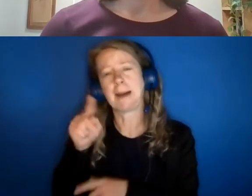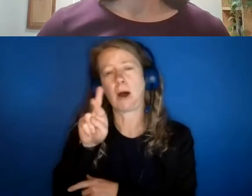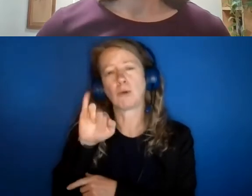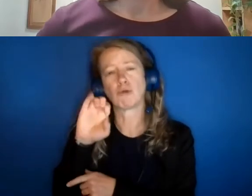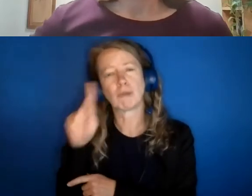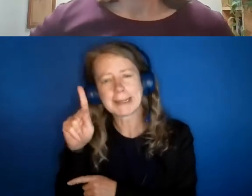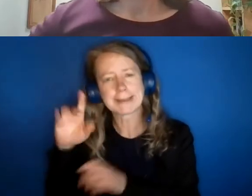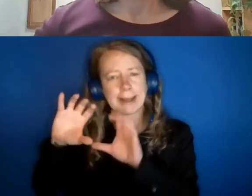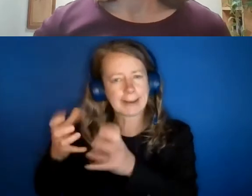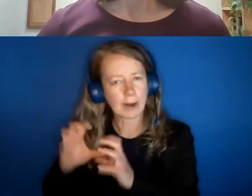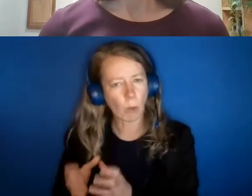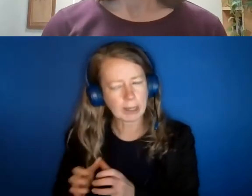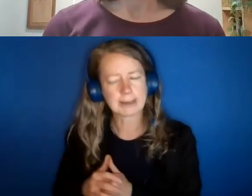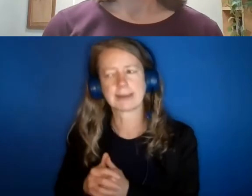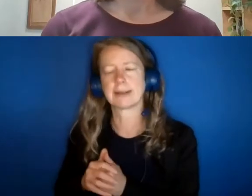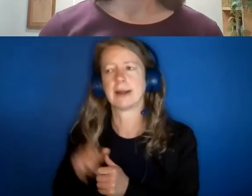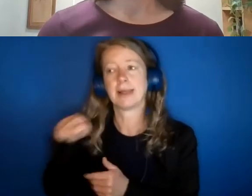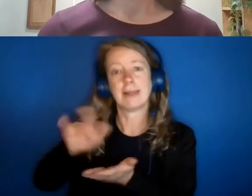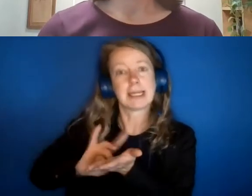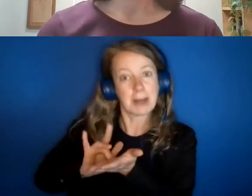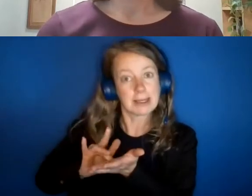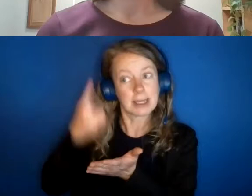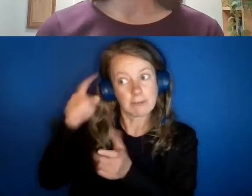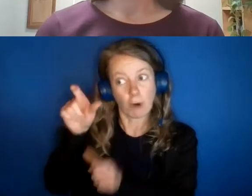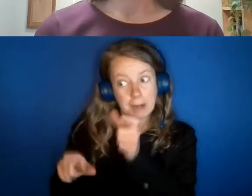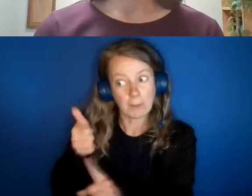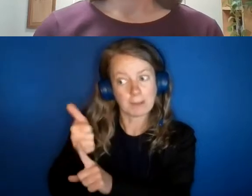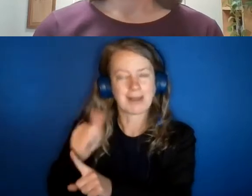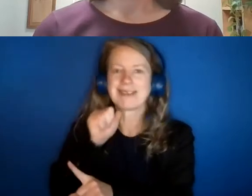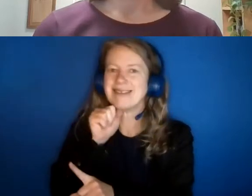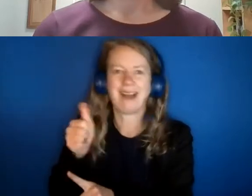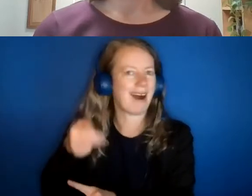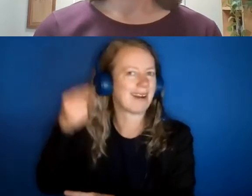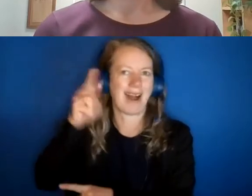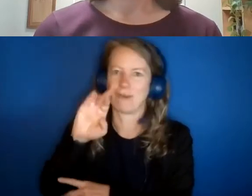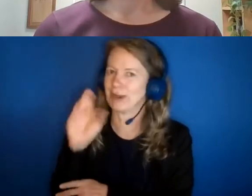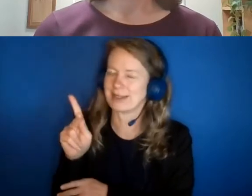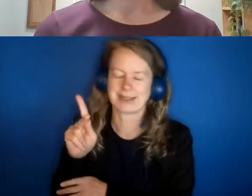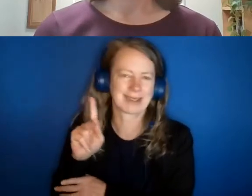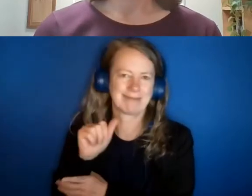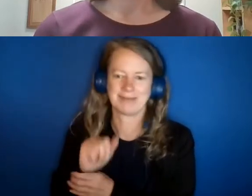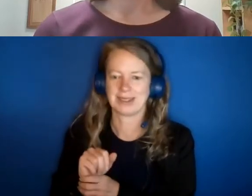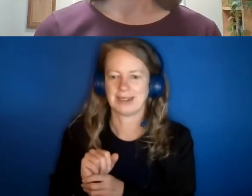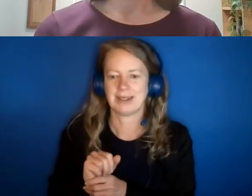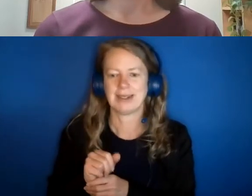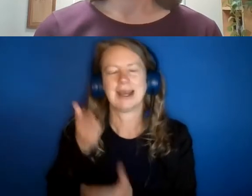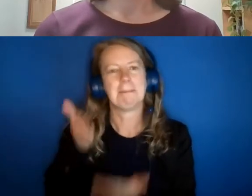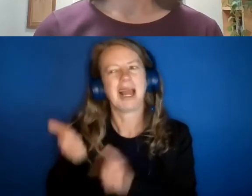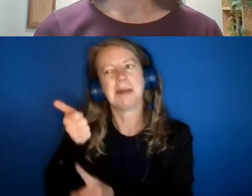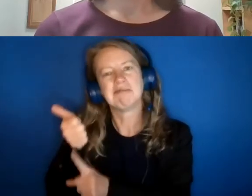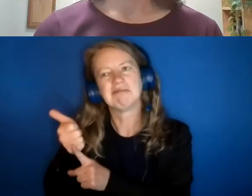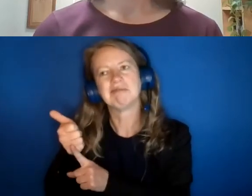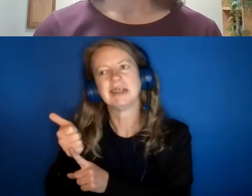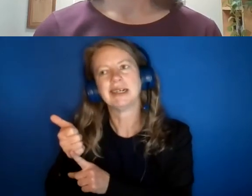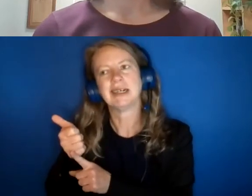are intended for people who are at high risk and may have a bigger chance of developing